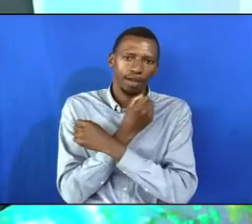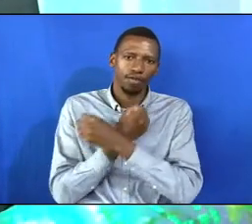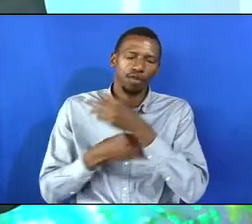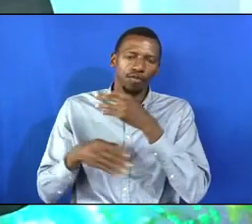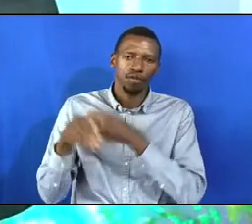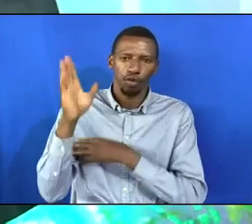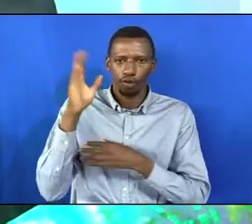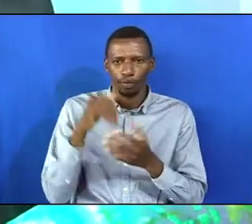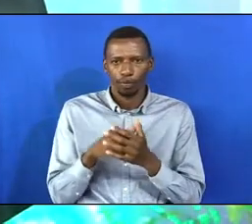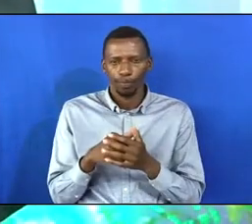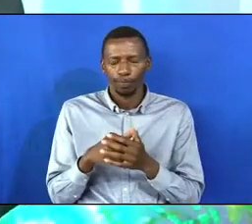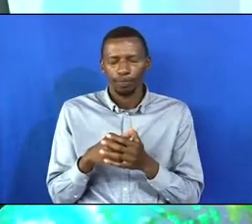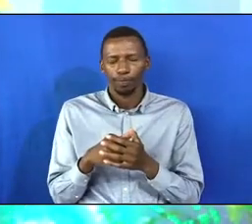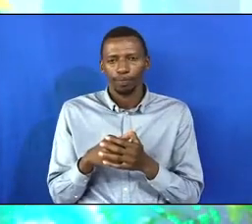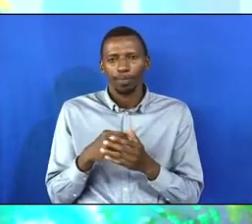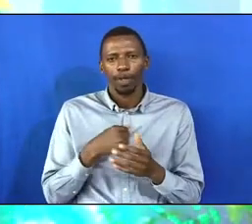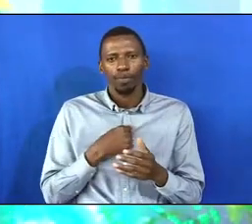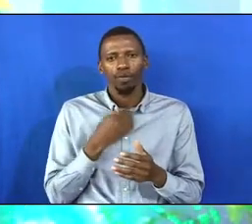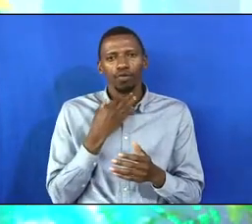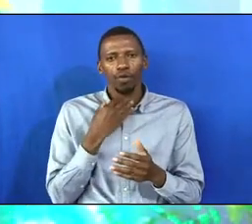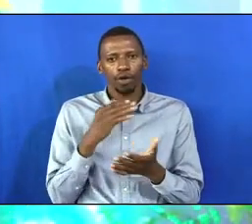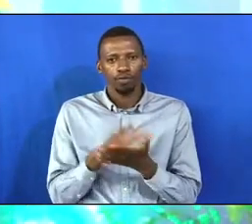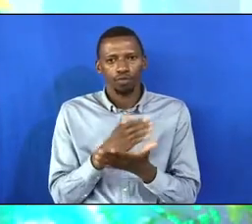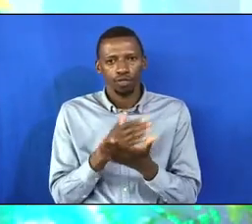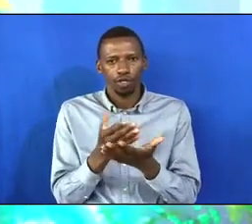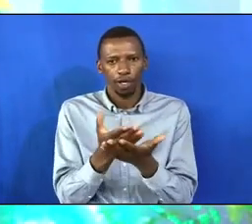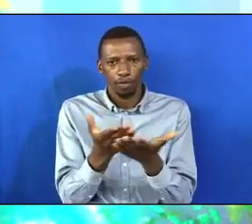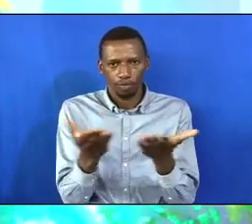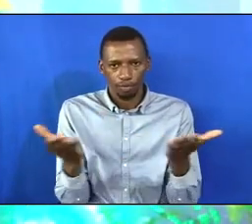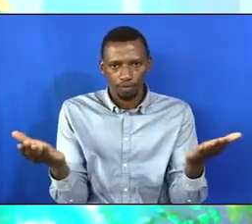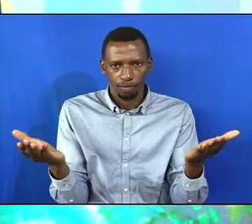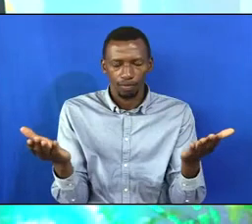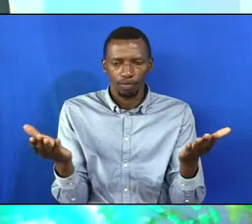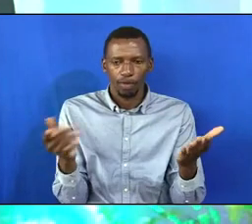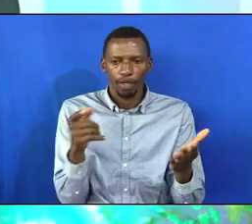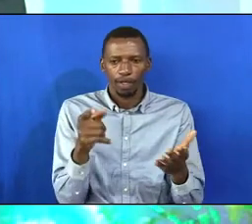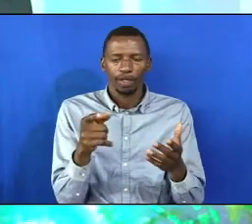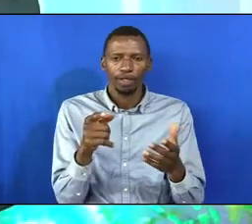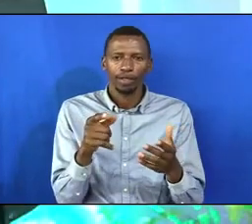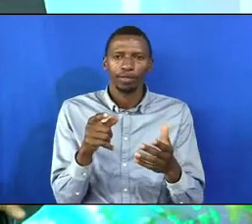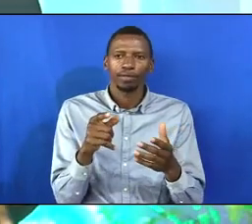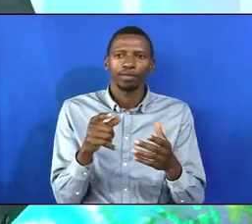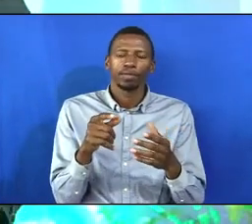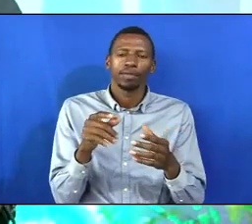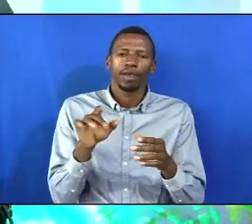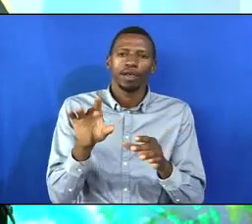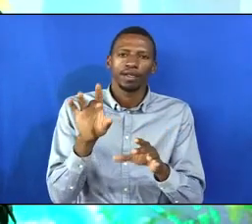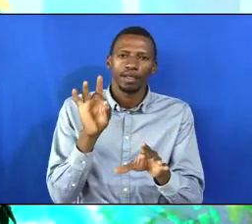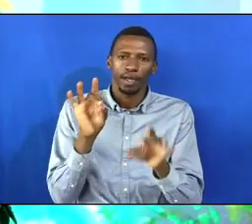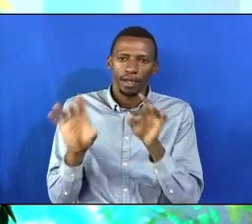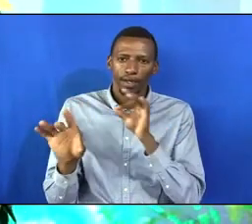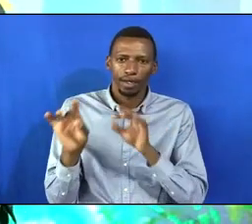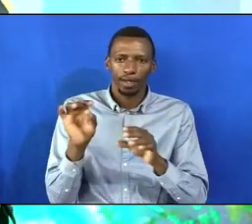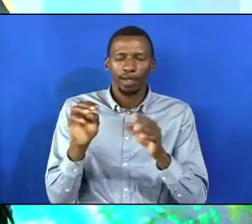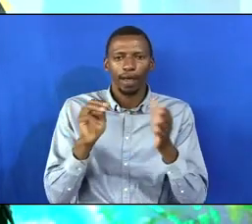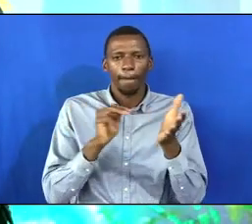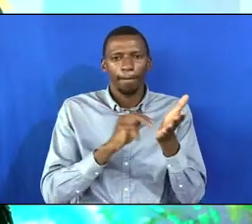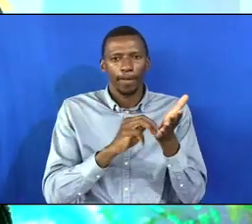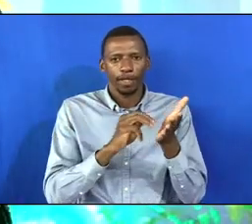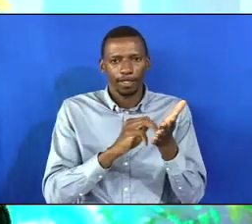I want to share with you this quotation from one of my favorite authors, Selected Messages,